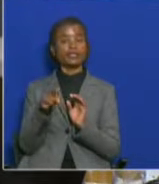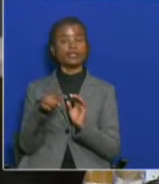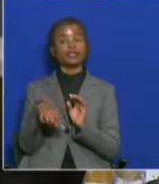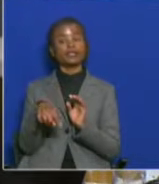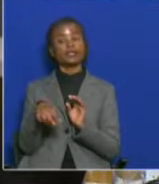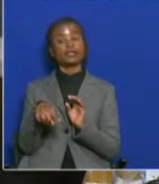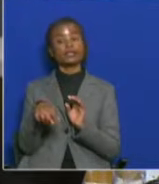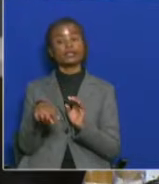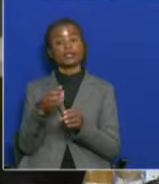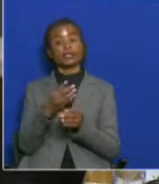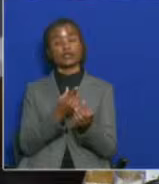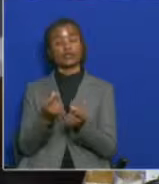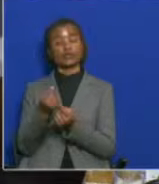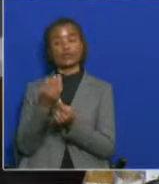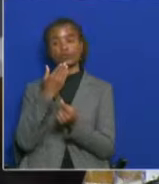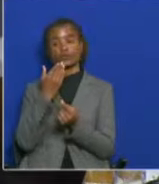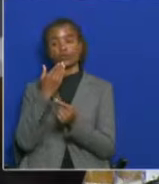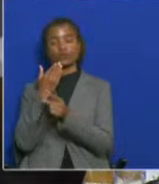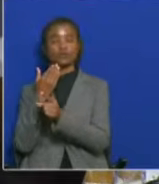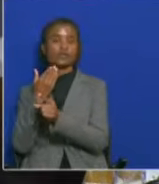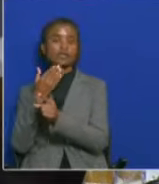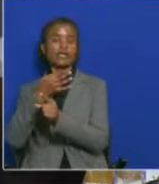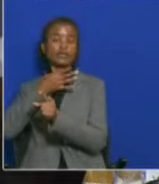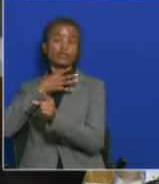Tobacco. So